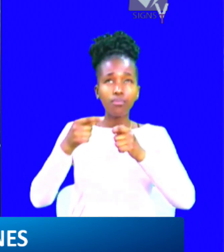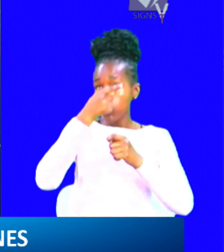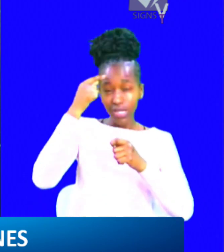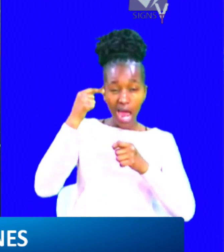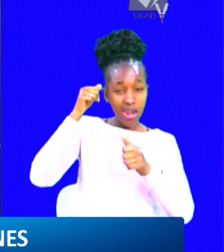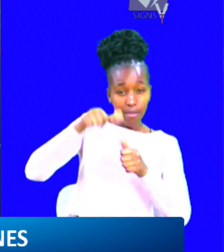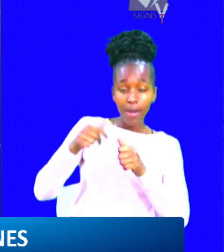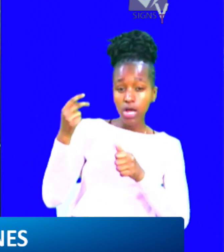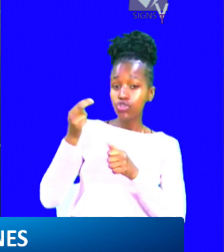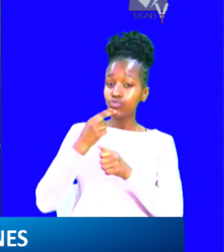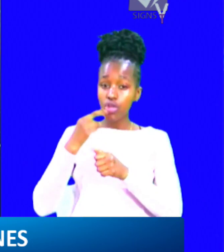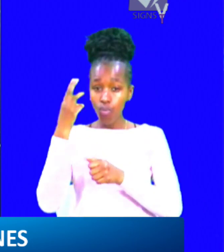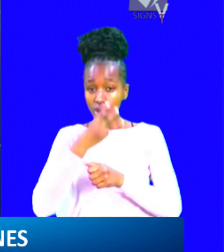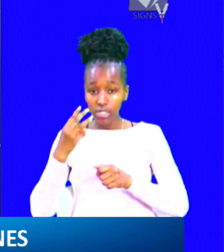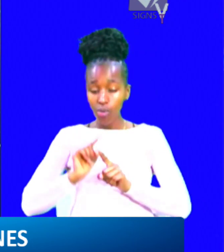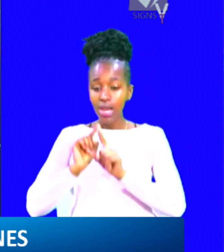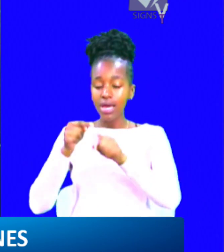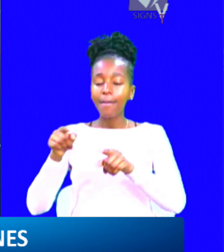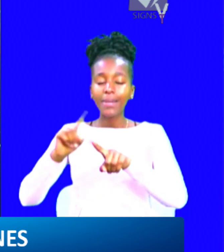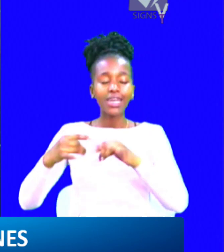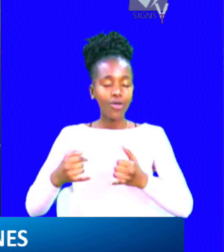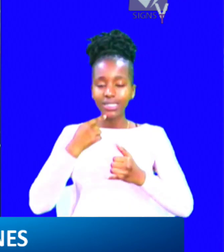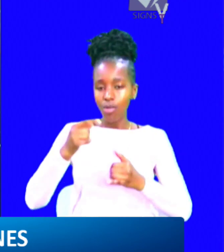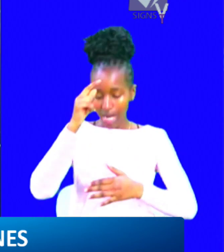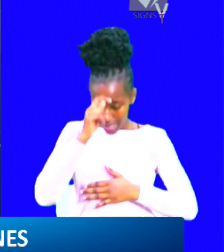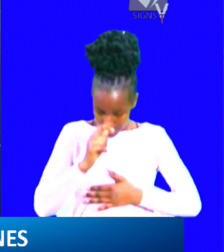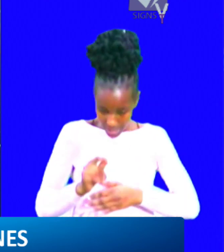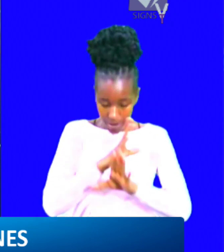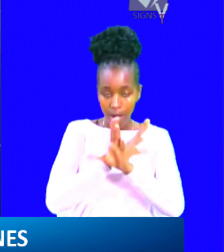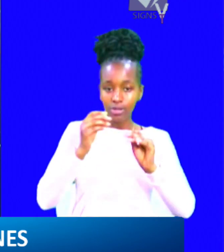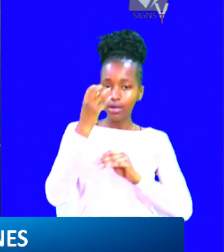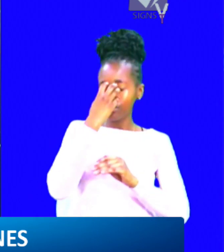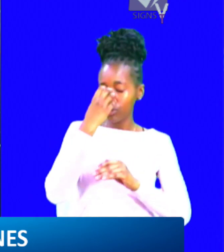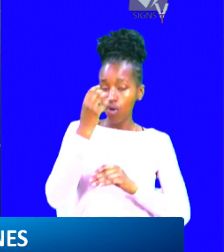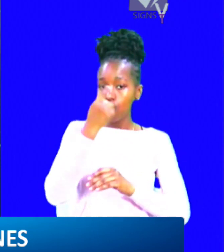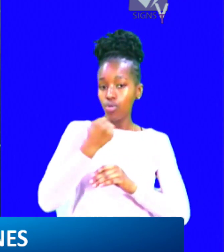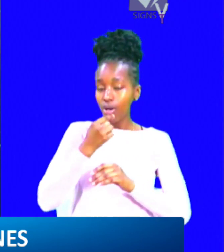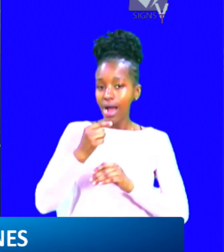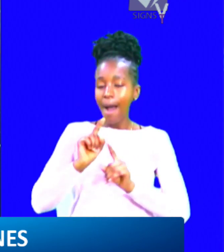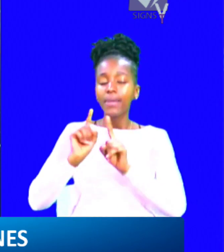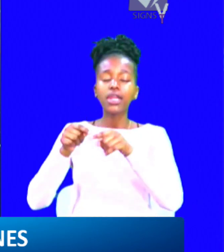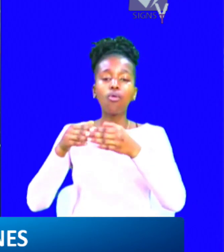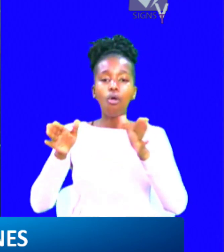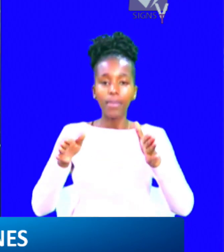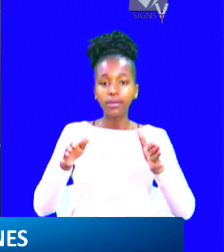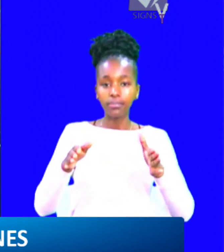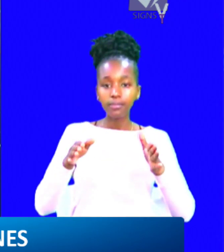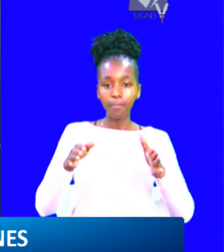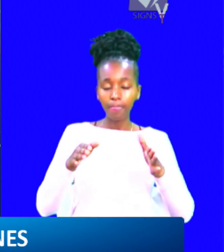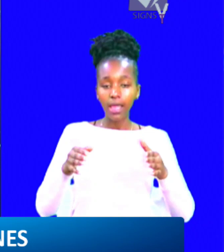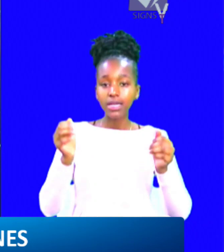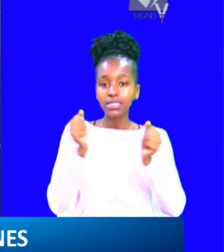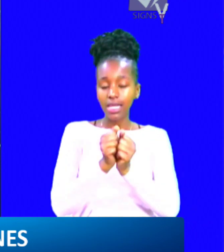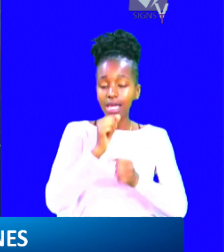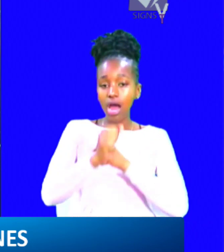so out of respect for President William Ruto, who is in the county to officiate over the opening of the 10th